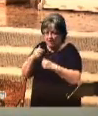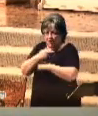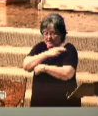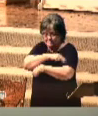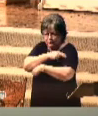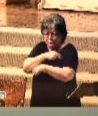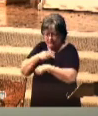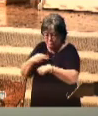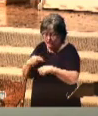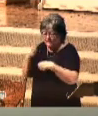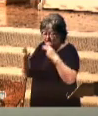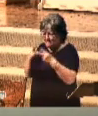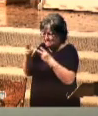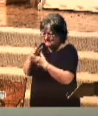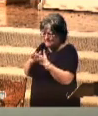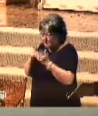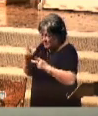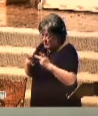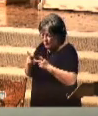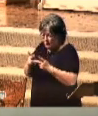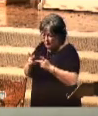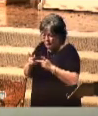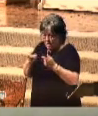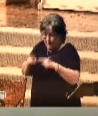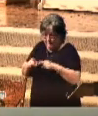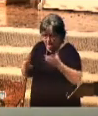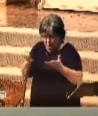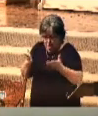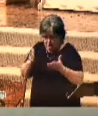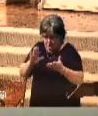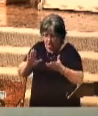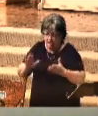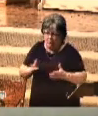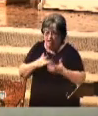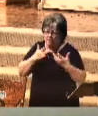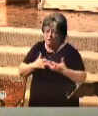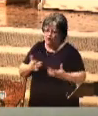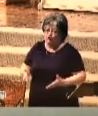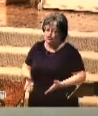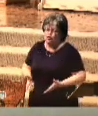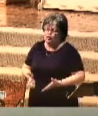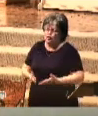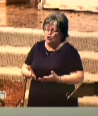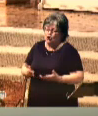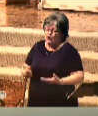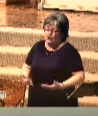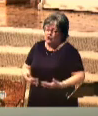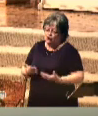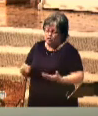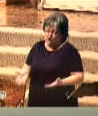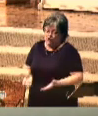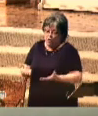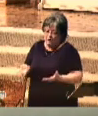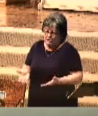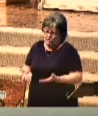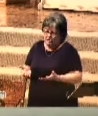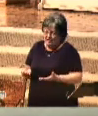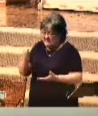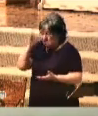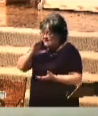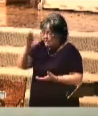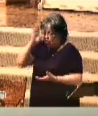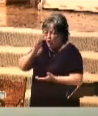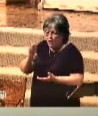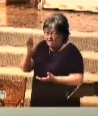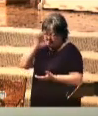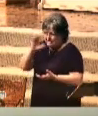visit some people. It'll encourage your heart as you look at God's blessing upon your life. Seek God and seek Him